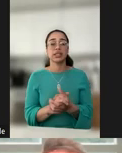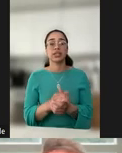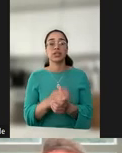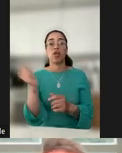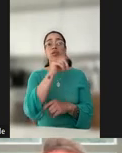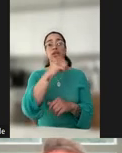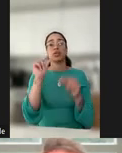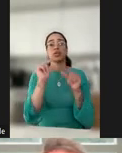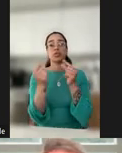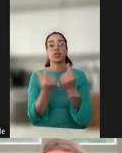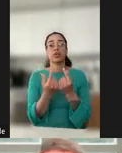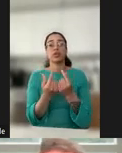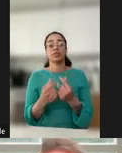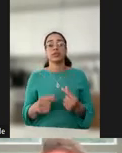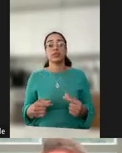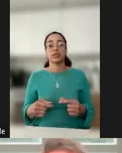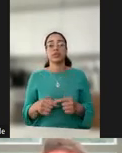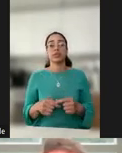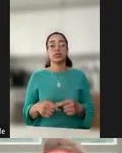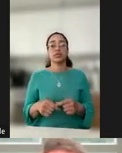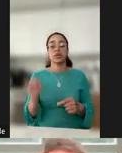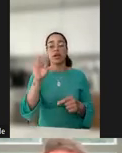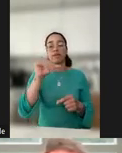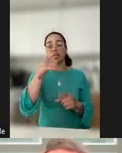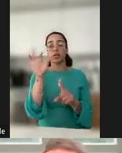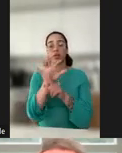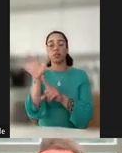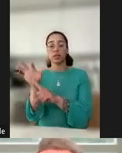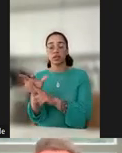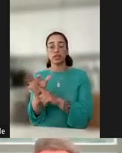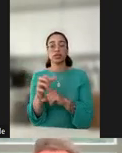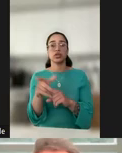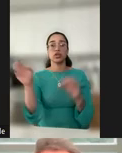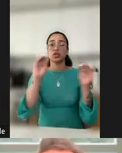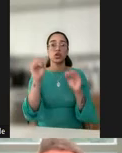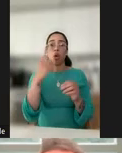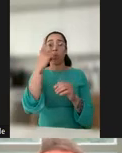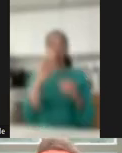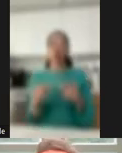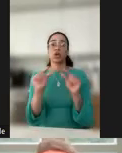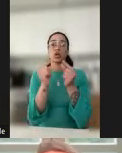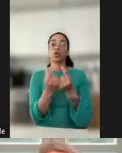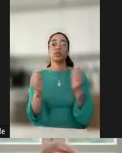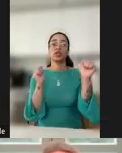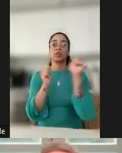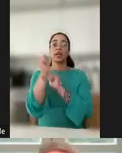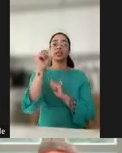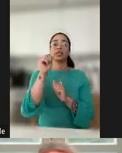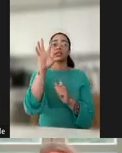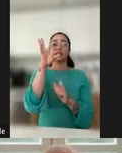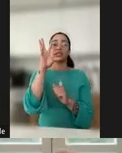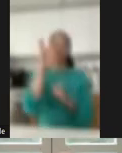2.7 of the other populations. There's no one group surpassing 600,000 in this study.